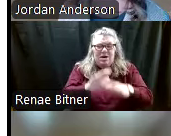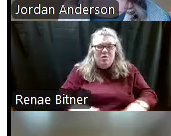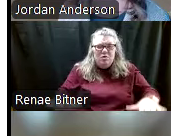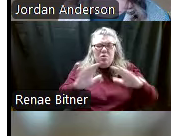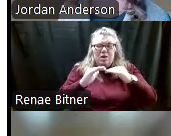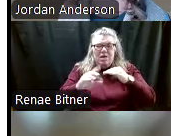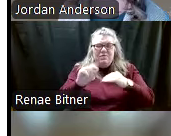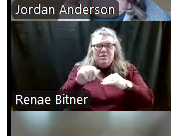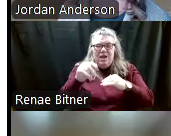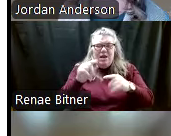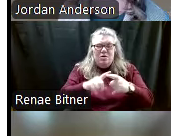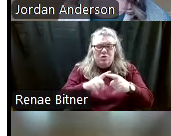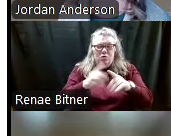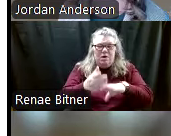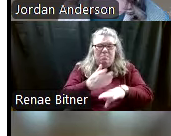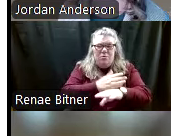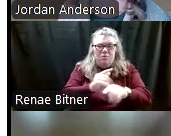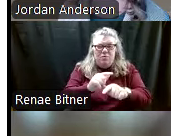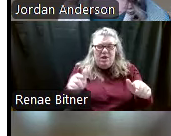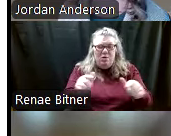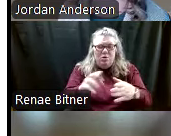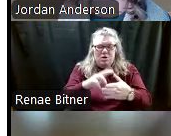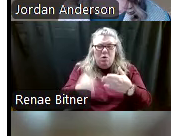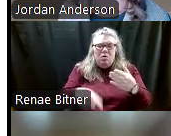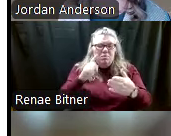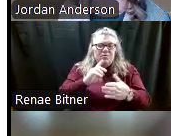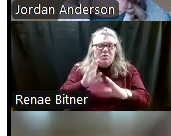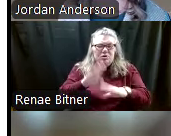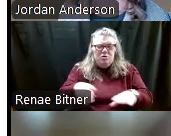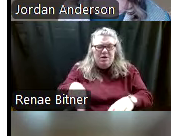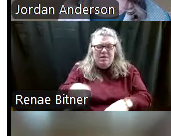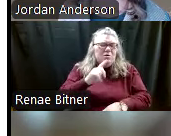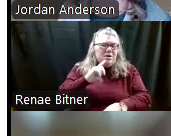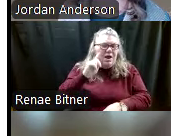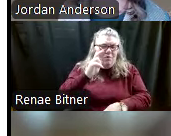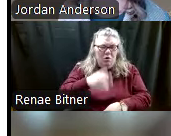language acquisition outcomes for children who are deaf or hard of hearing.